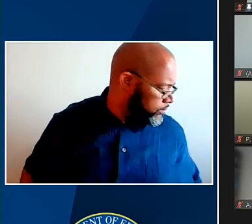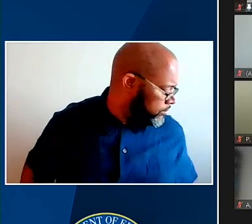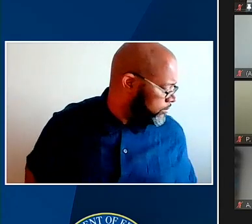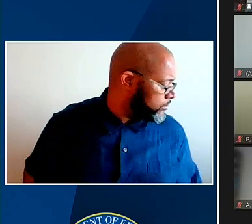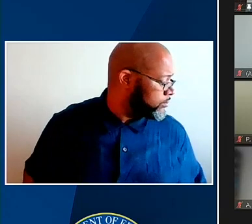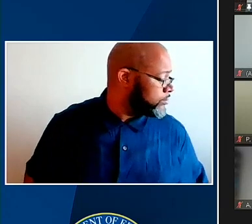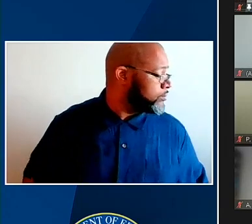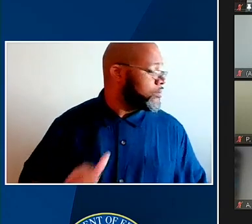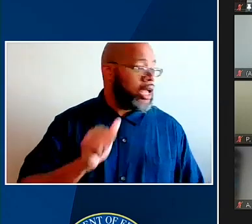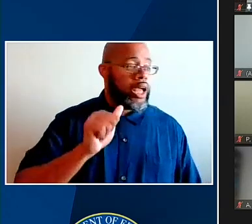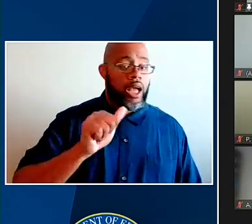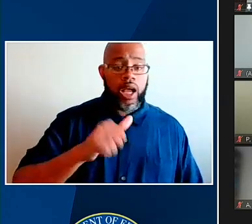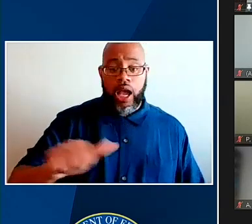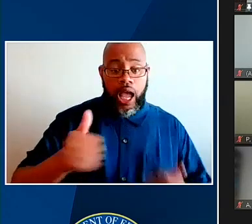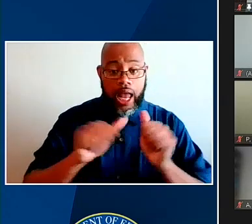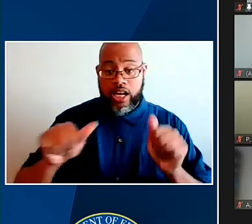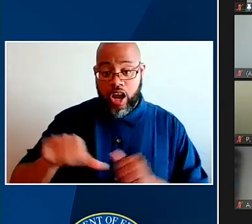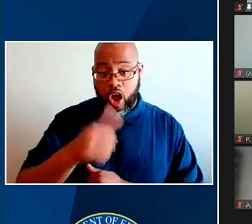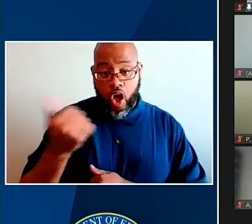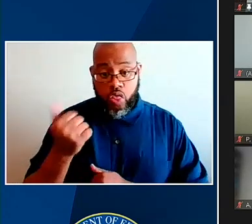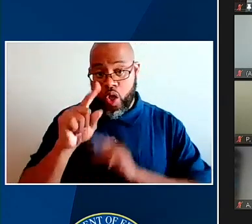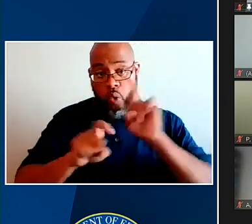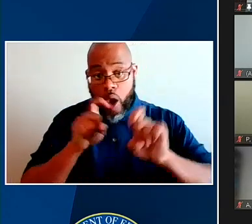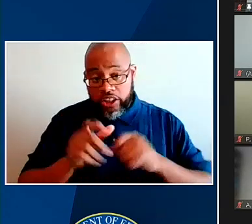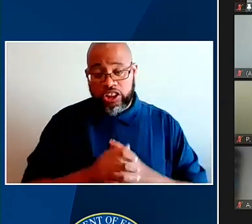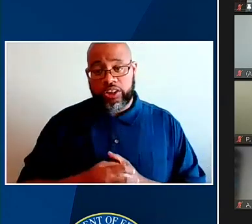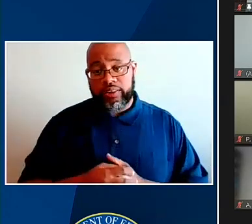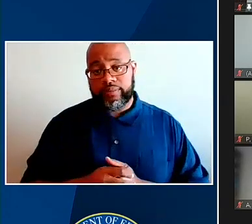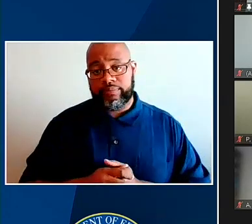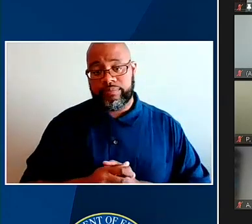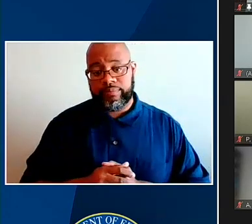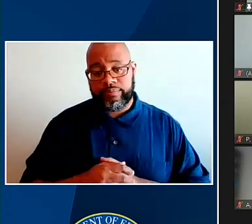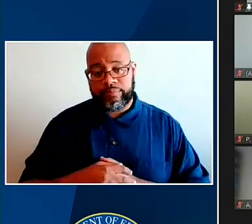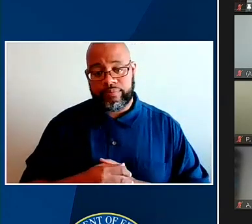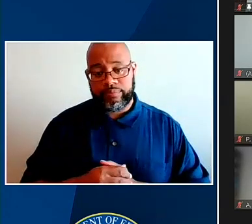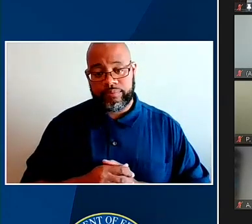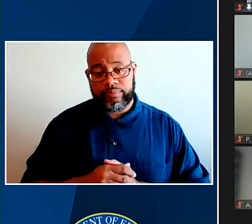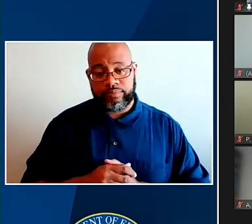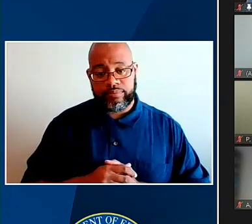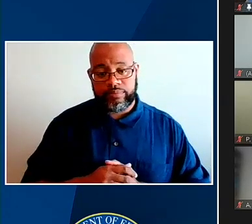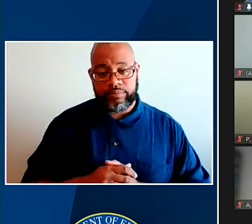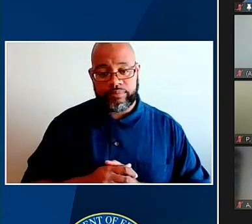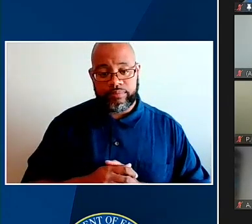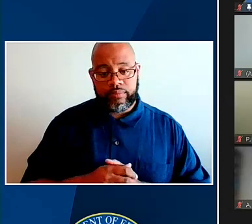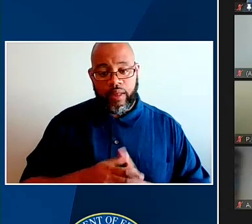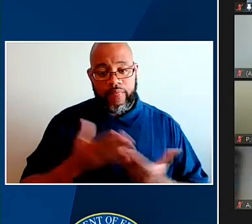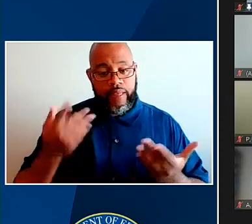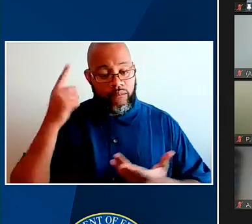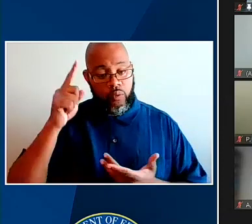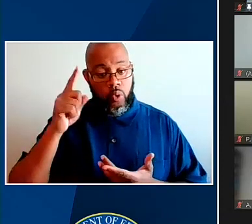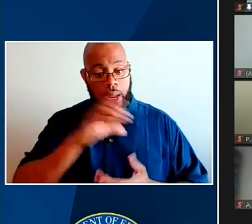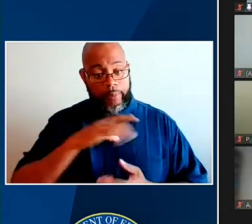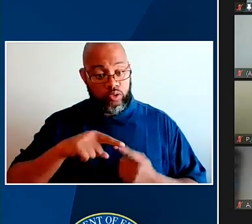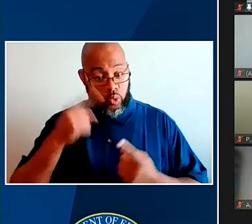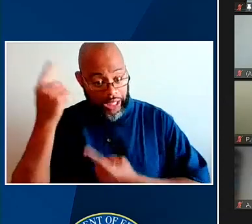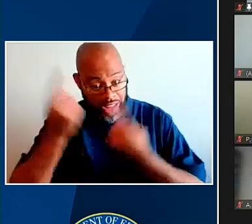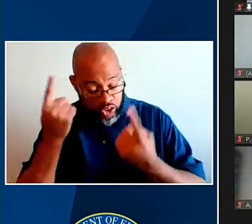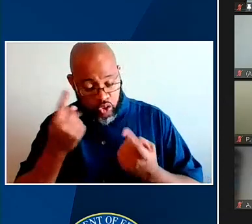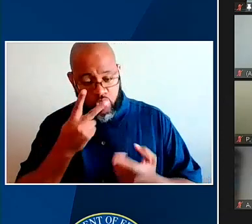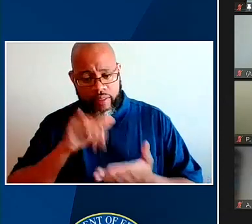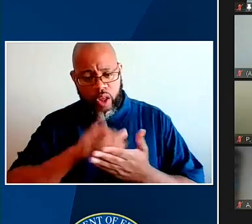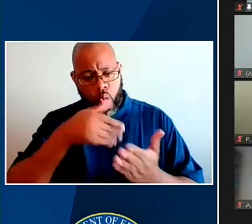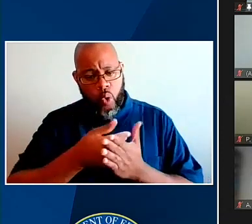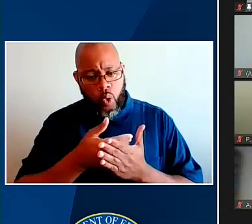Any other questions, elements for the committee to consider? And this is looking at the whole of that